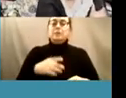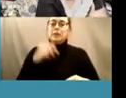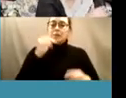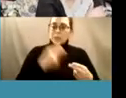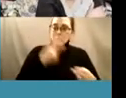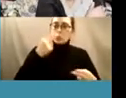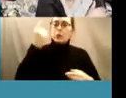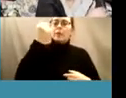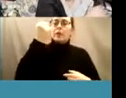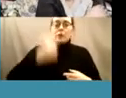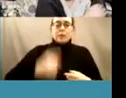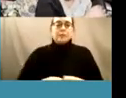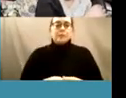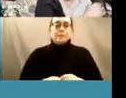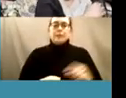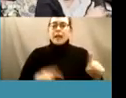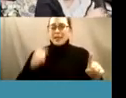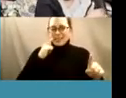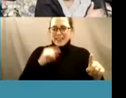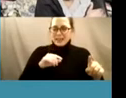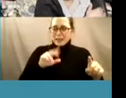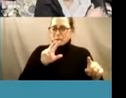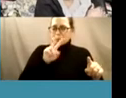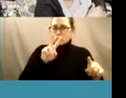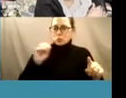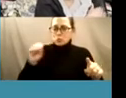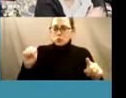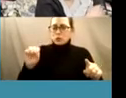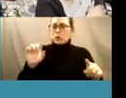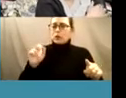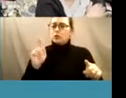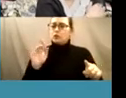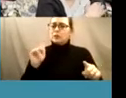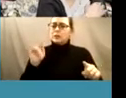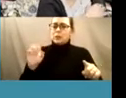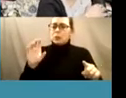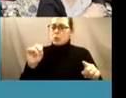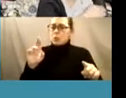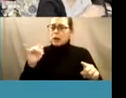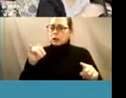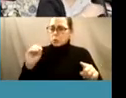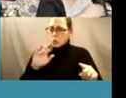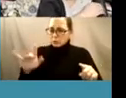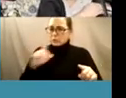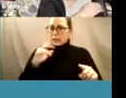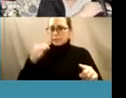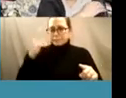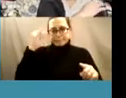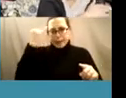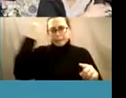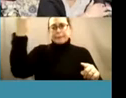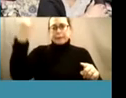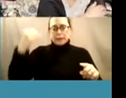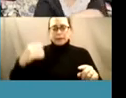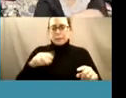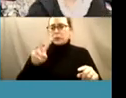I want to say it was in mid-2000s that Christine Miserando, who's the creator of the spoon theory, came up with this. I think it was 2004, but maybe a